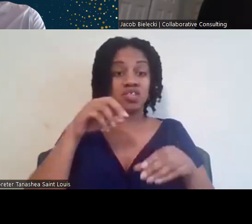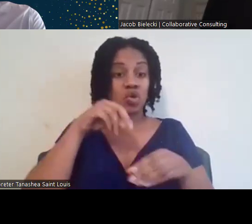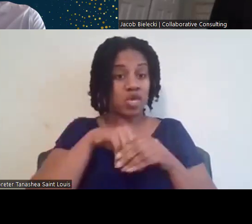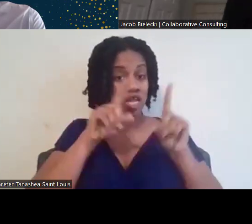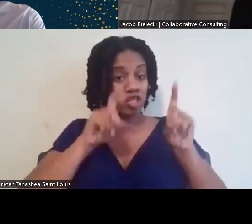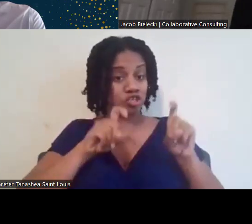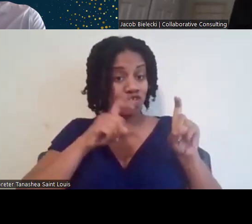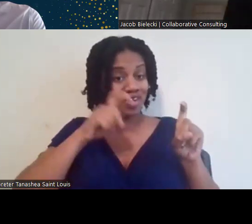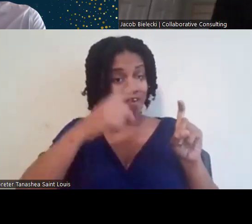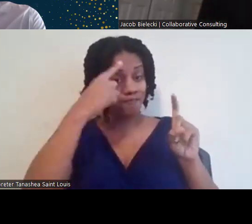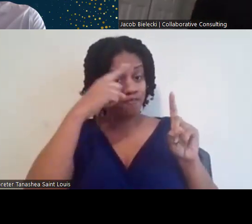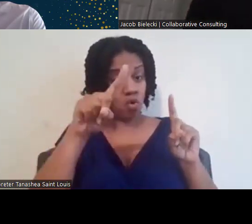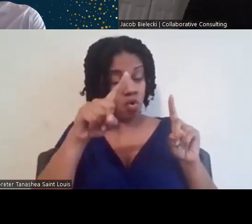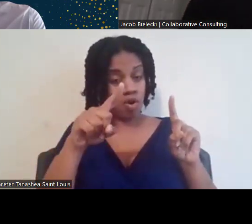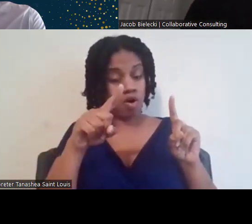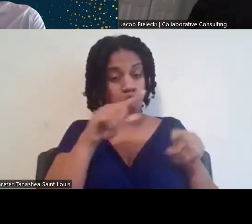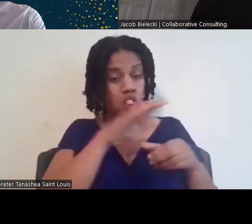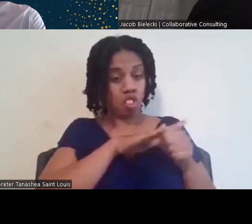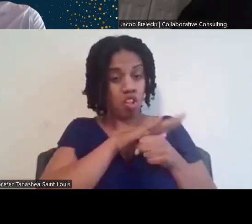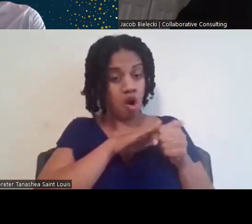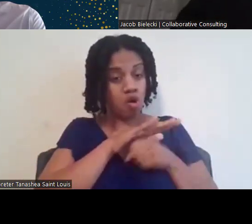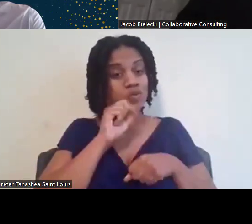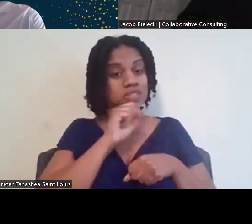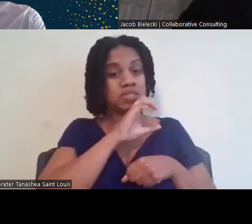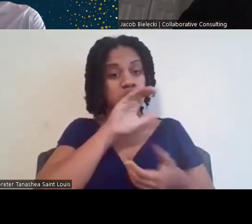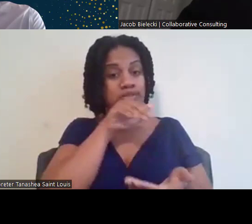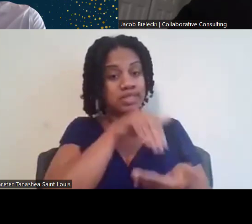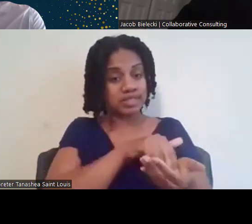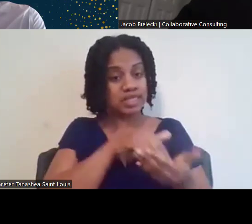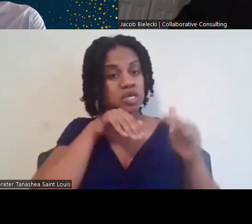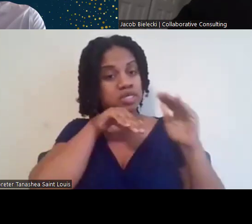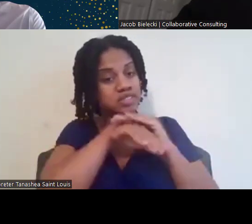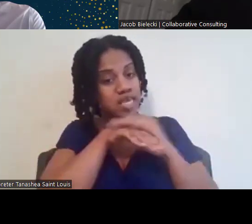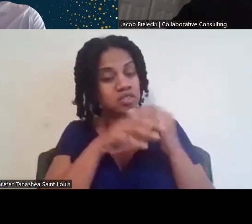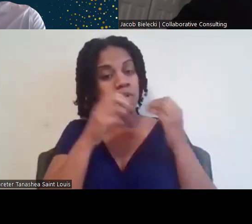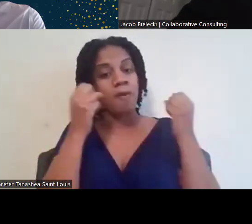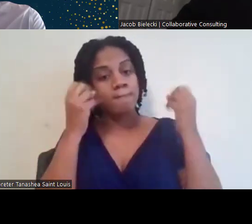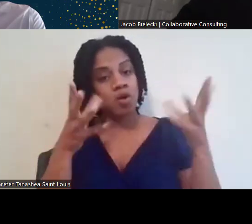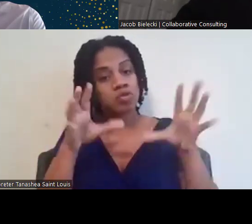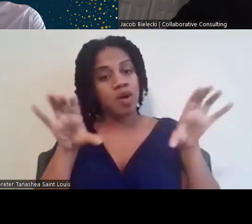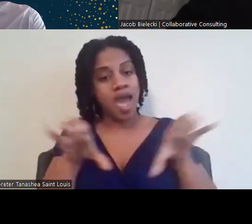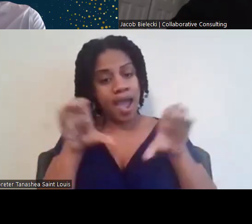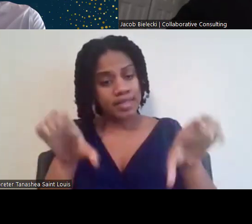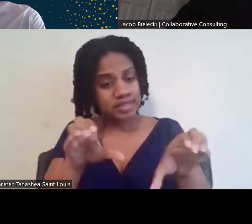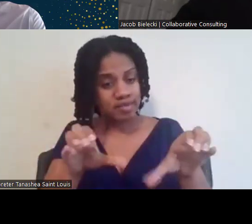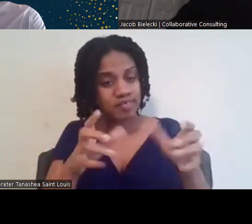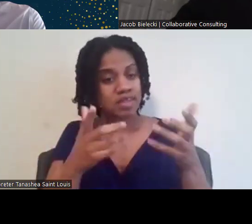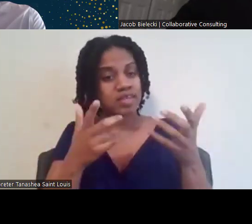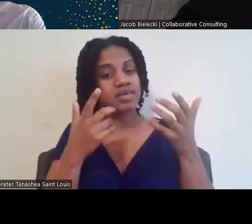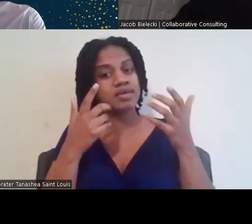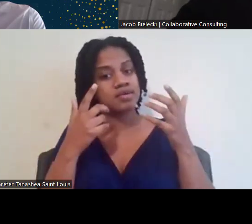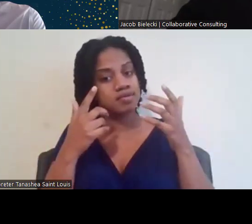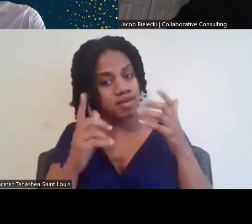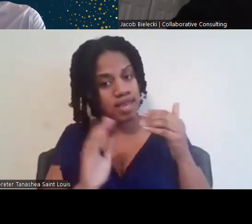the need for local senior centers that are accessible with multiple activities come up as a need, as it did in